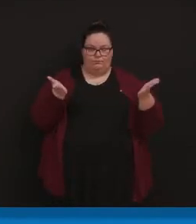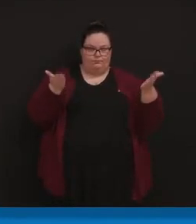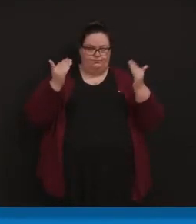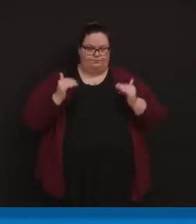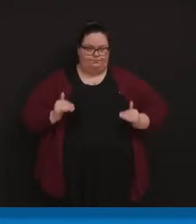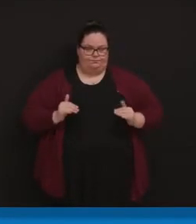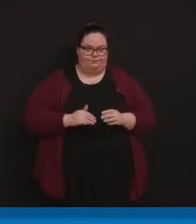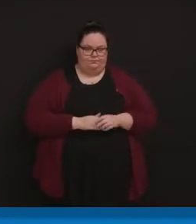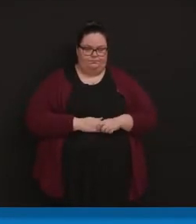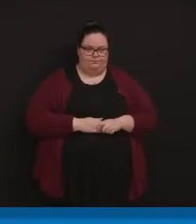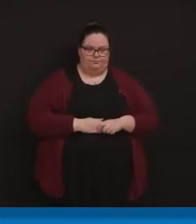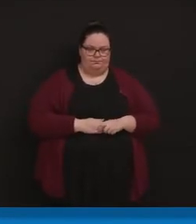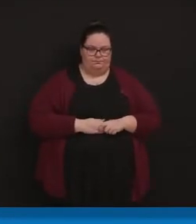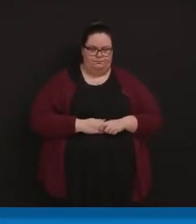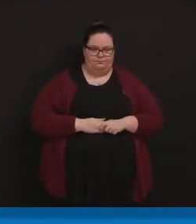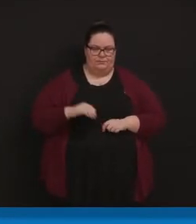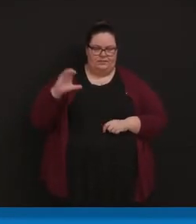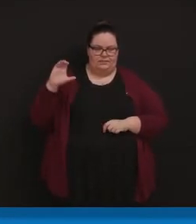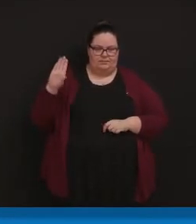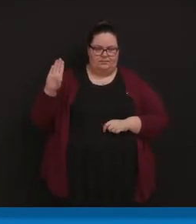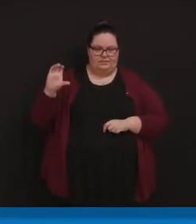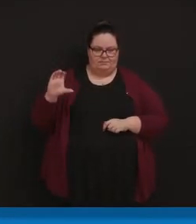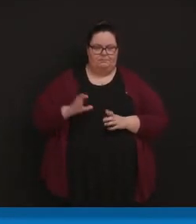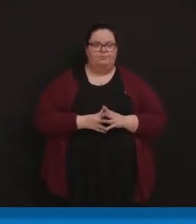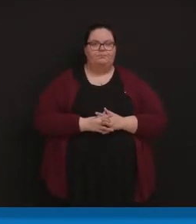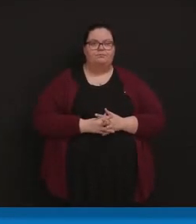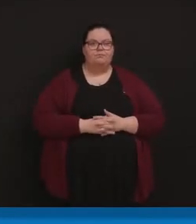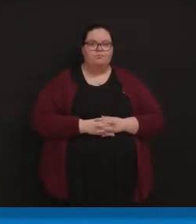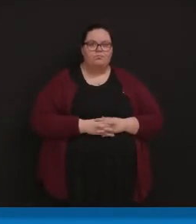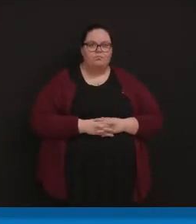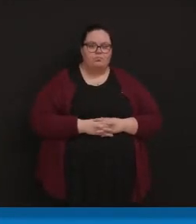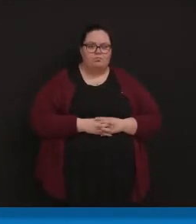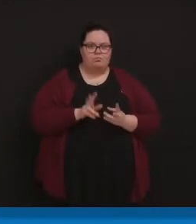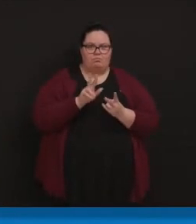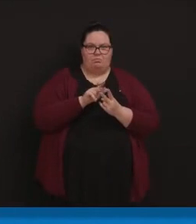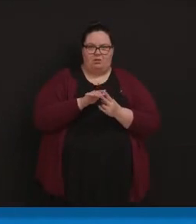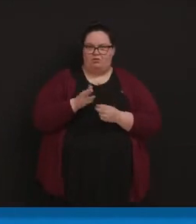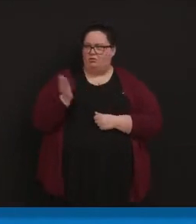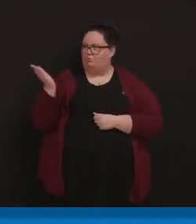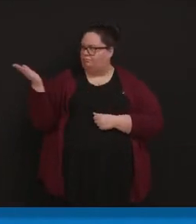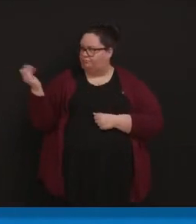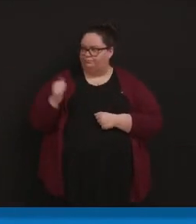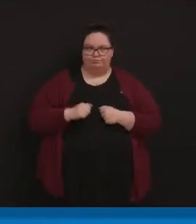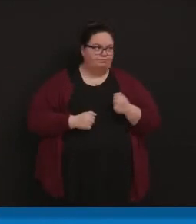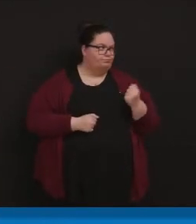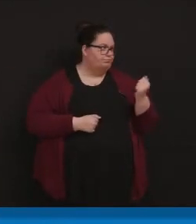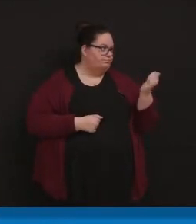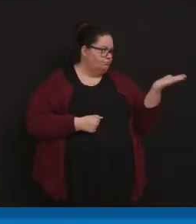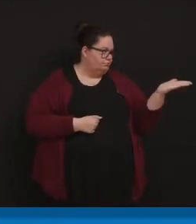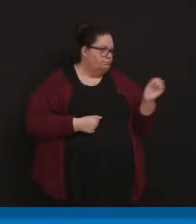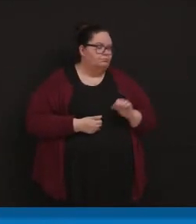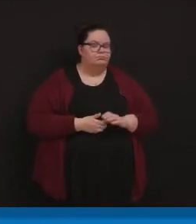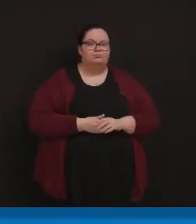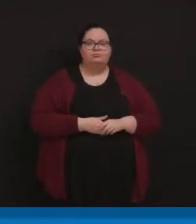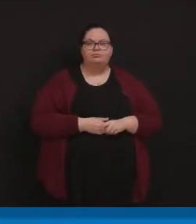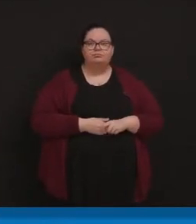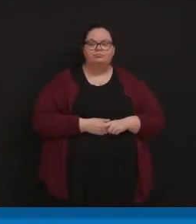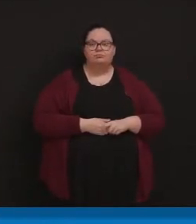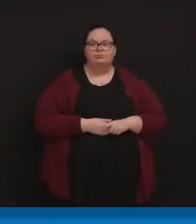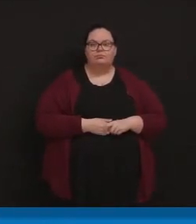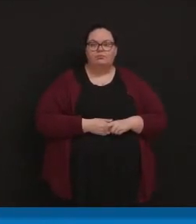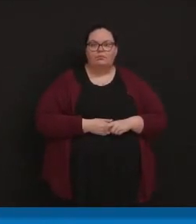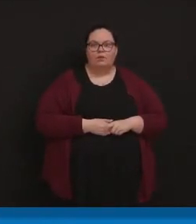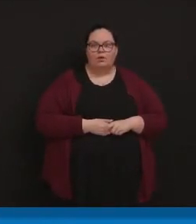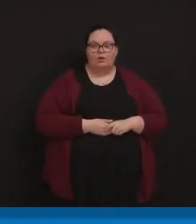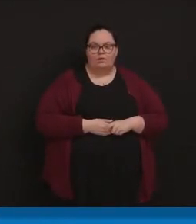Bobby Jean McKinnon. Yes, thank you. This is for either Dr. Russell or Mr. Carty. We know there are